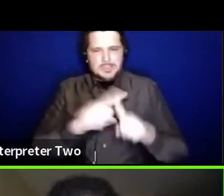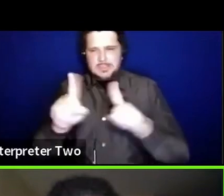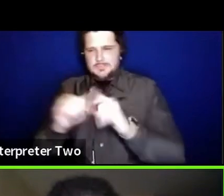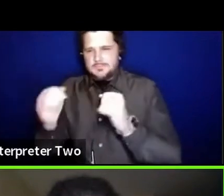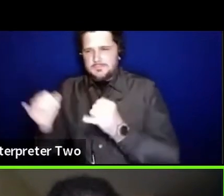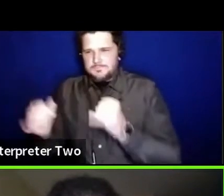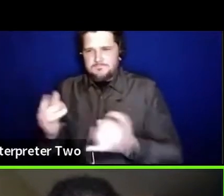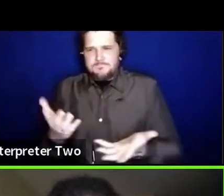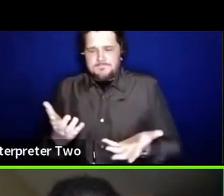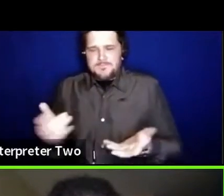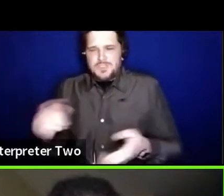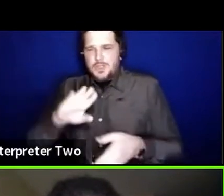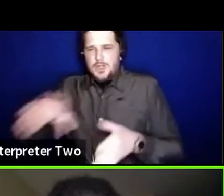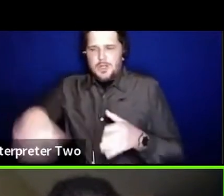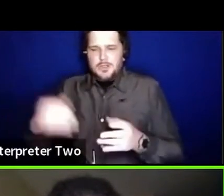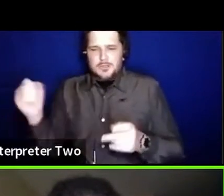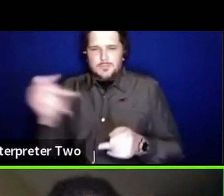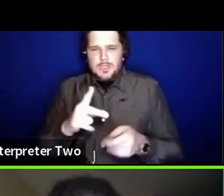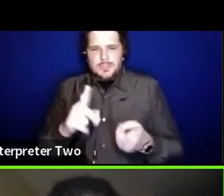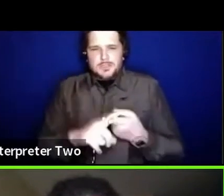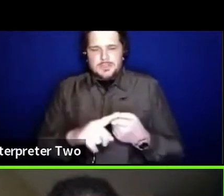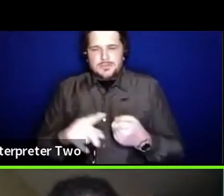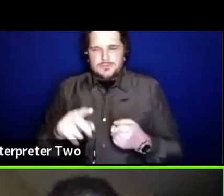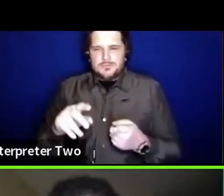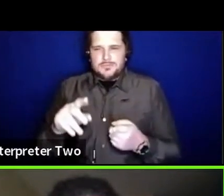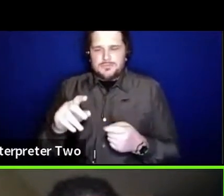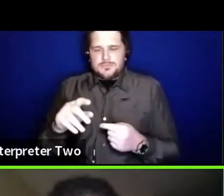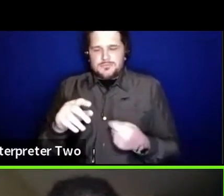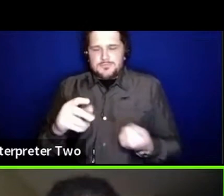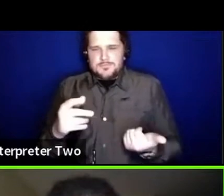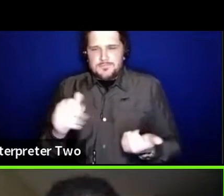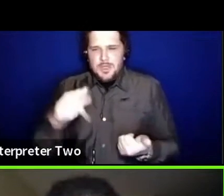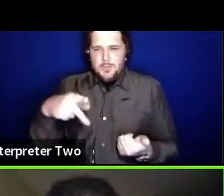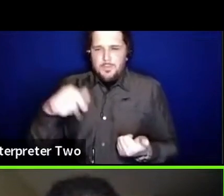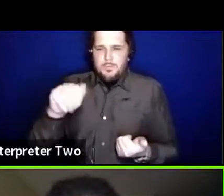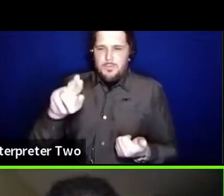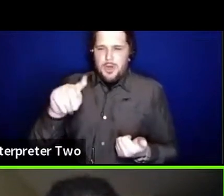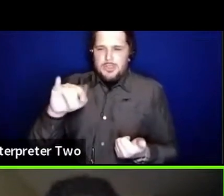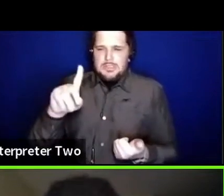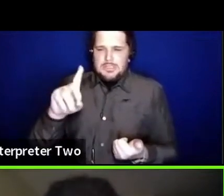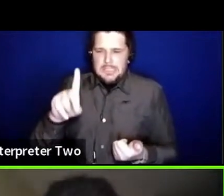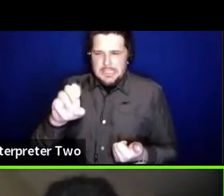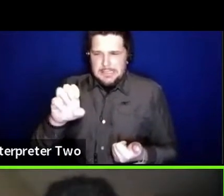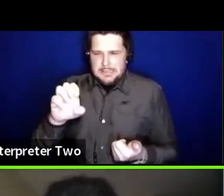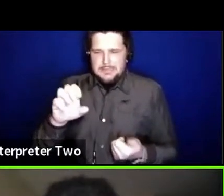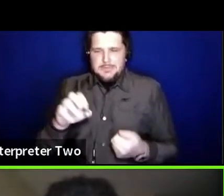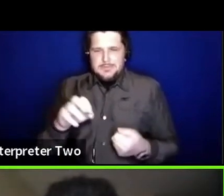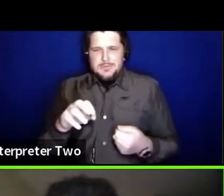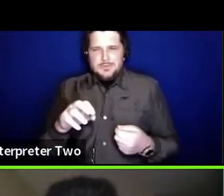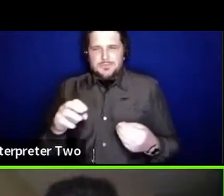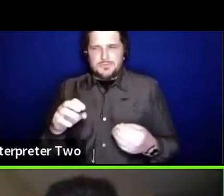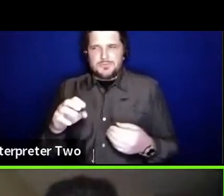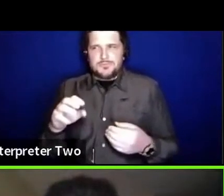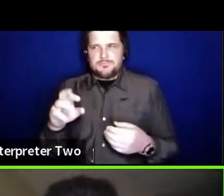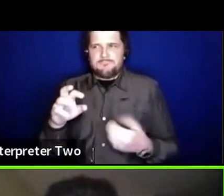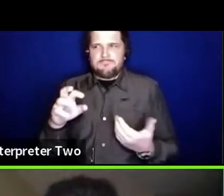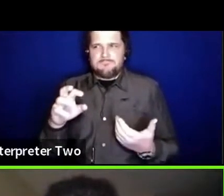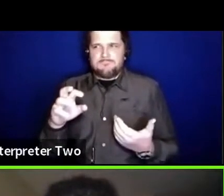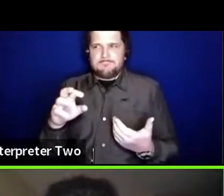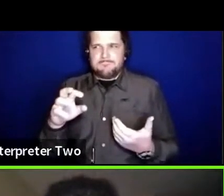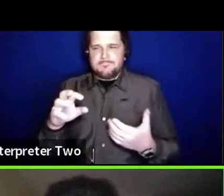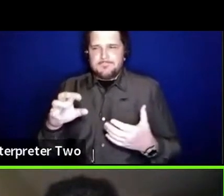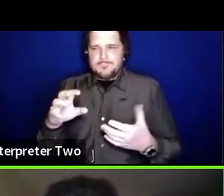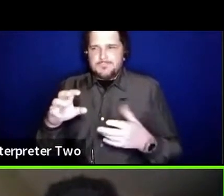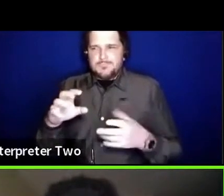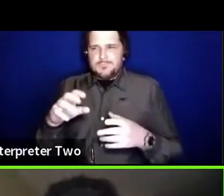comes back to apartheid regimes that are treating people differently, you know, than